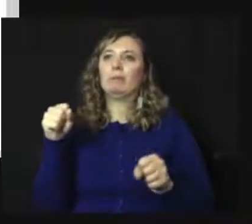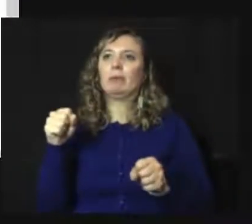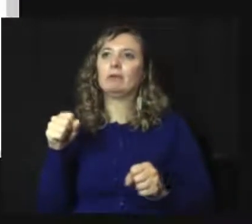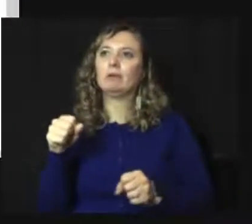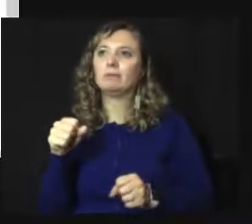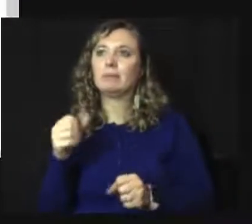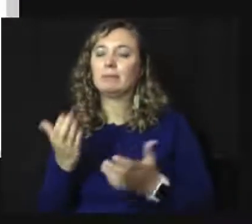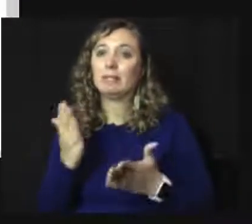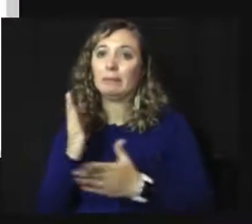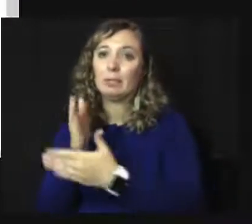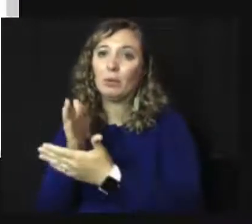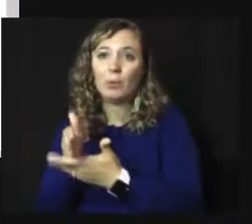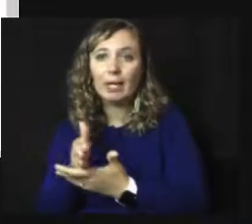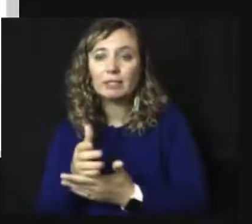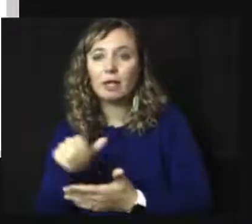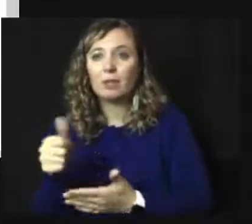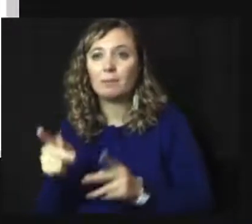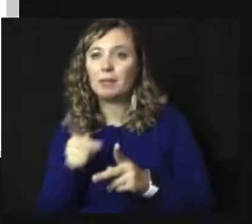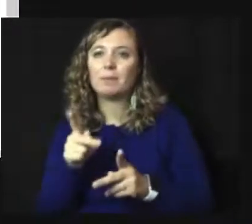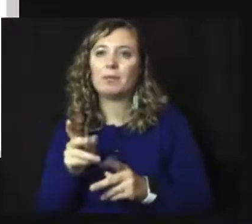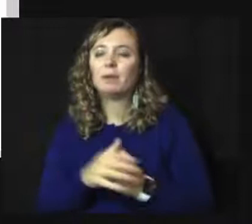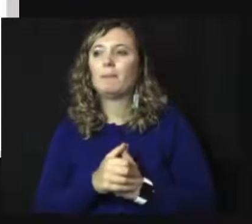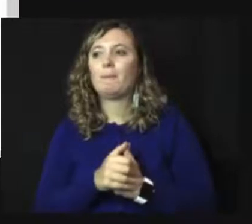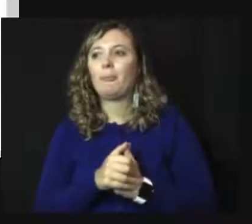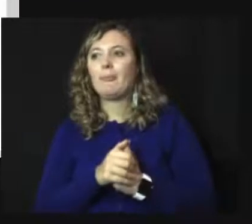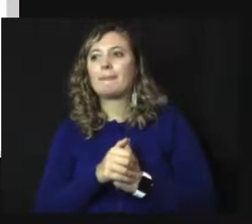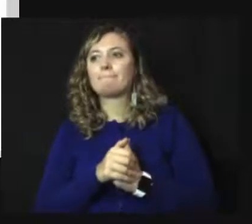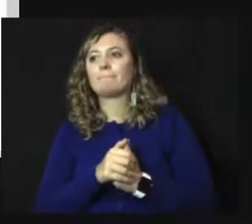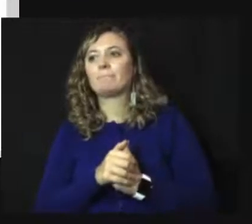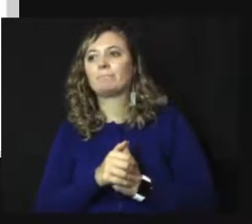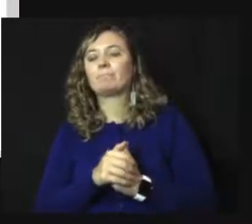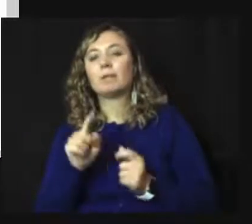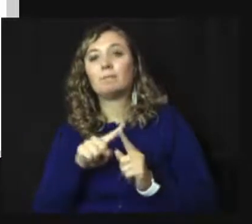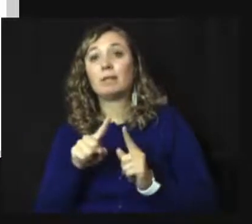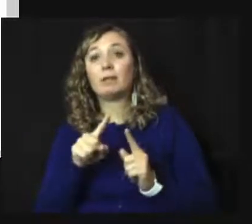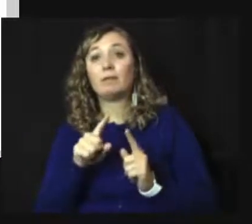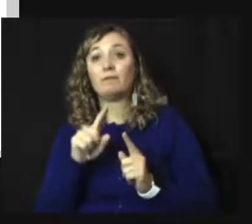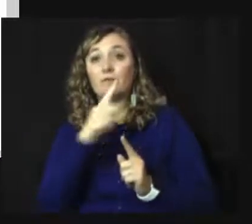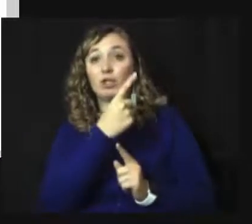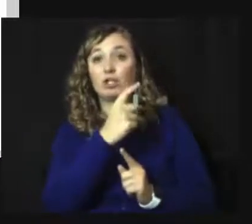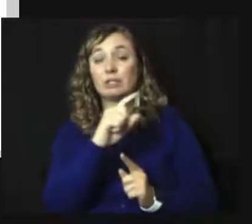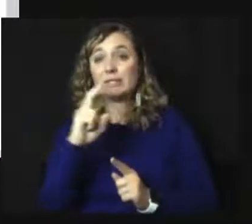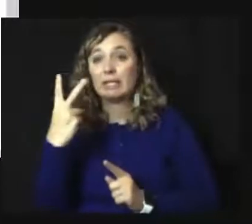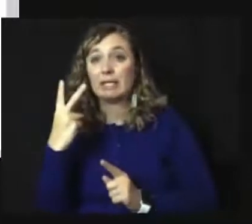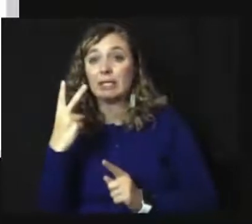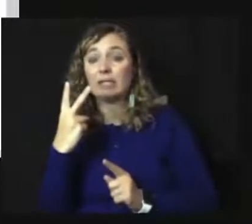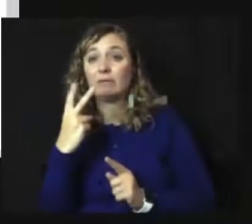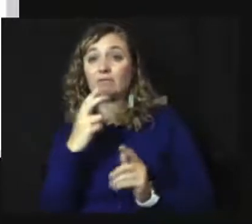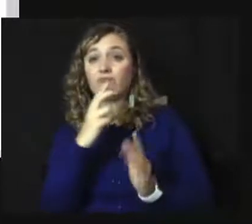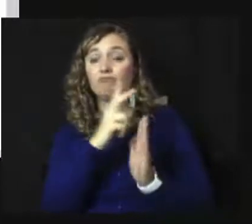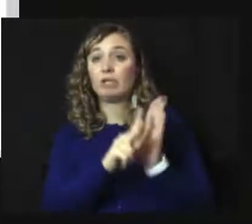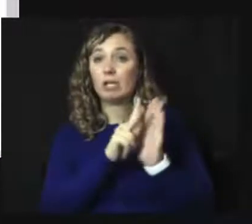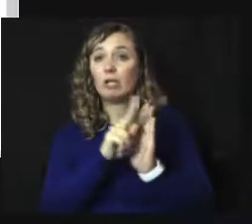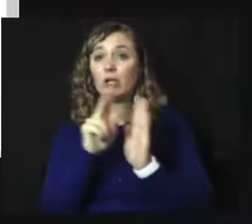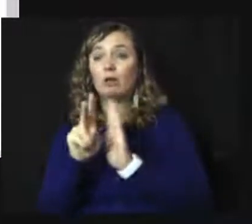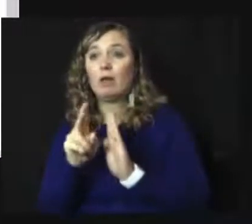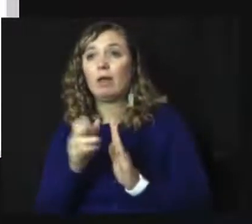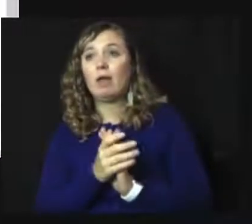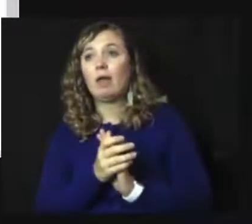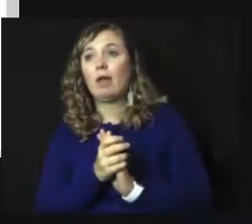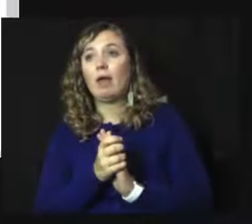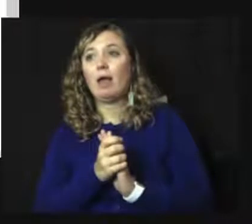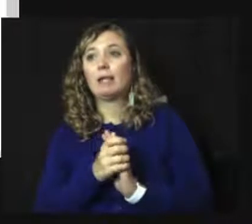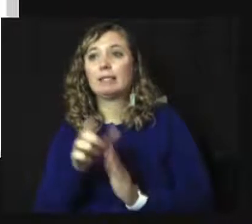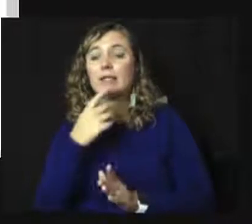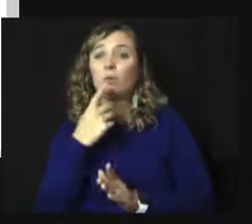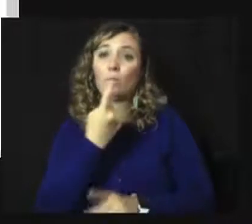characters. But I do want to point out that even for, you know, these 2 clips that we've seen today, even though I kind of grouped them into, one of them is maybe